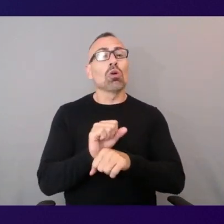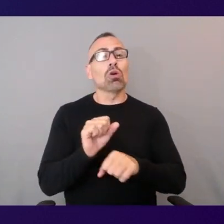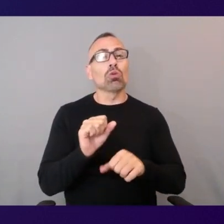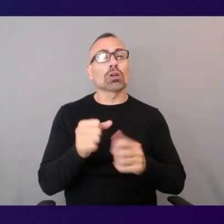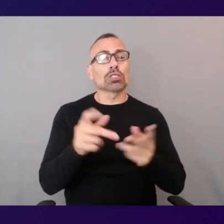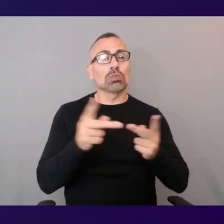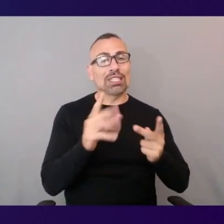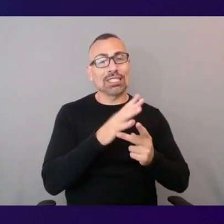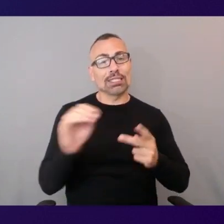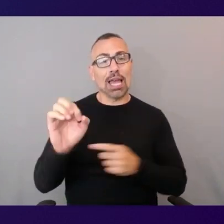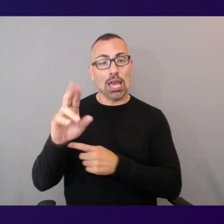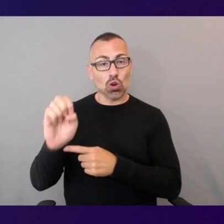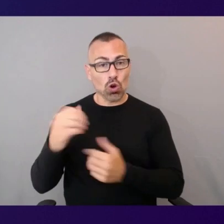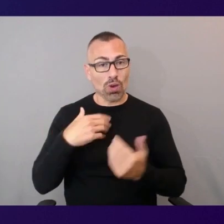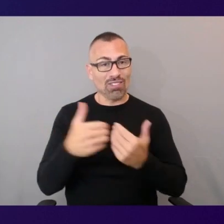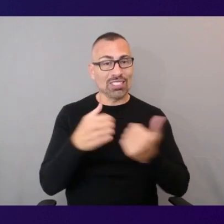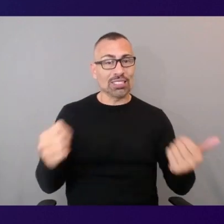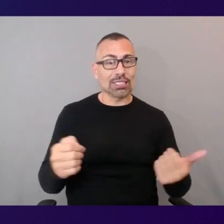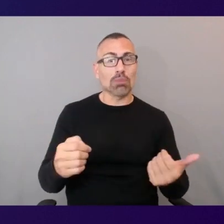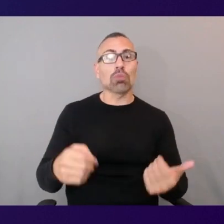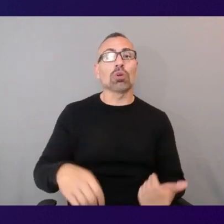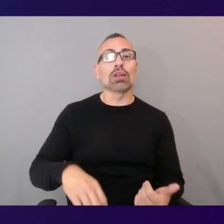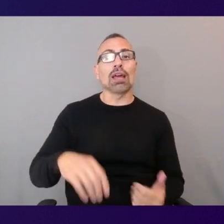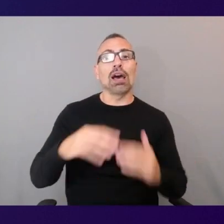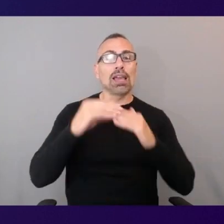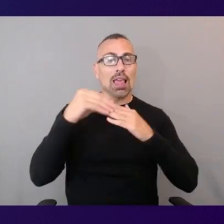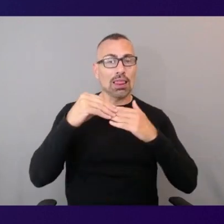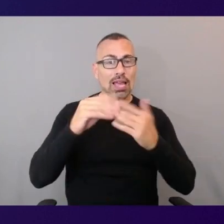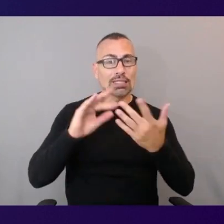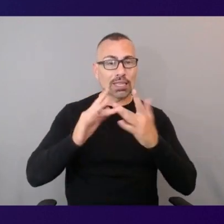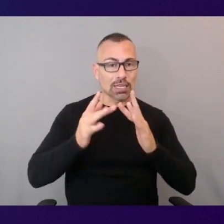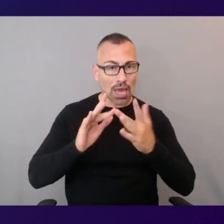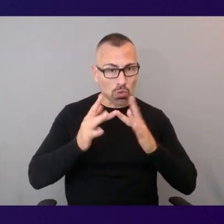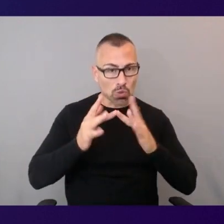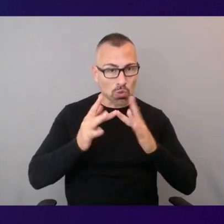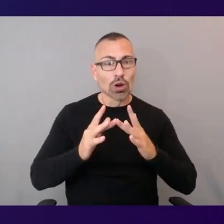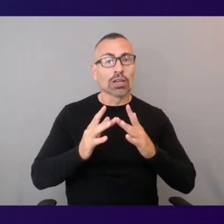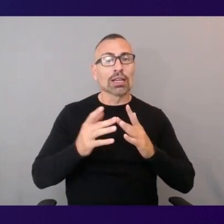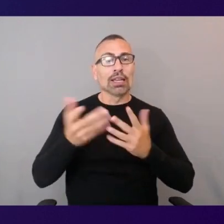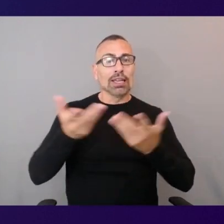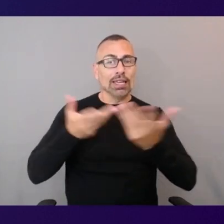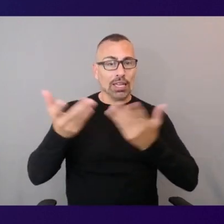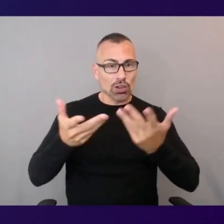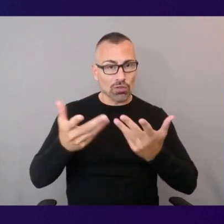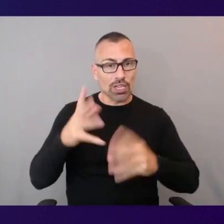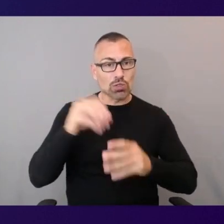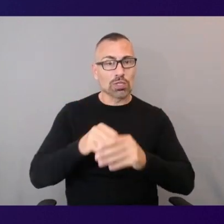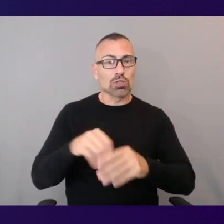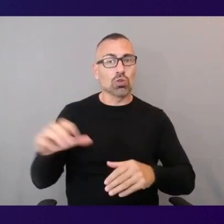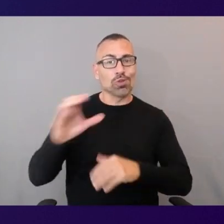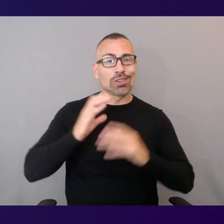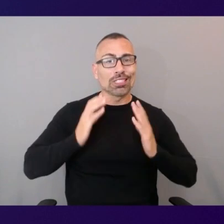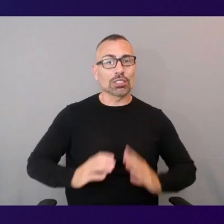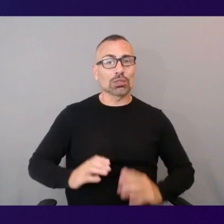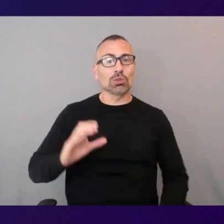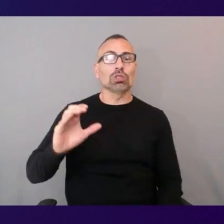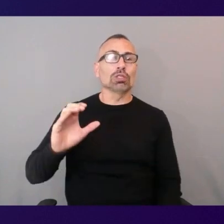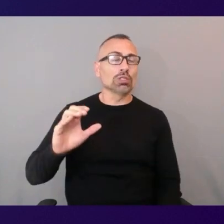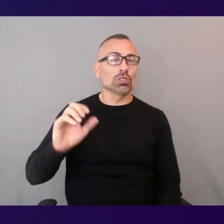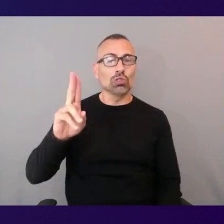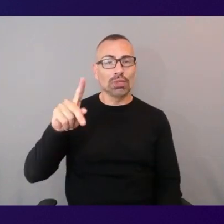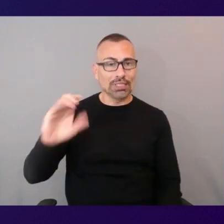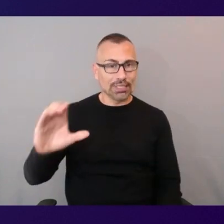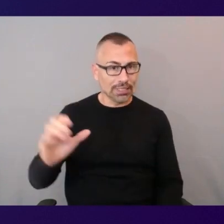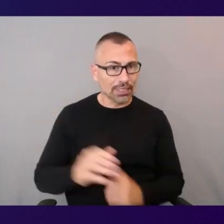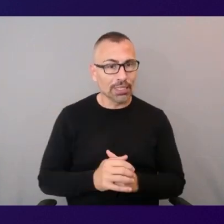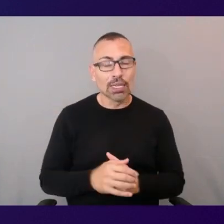Elastic Network interface that goes into a customer's VPC. You can configure that pretty much whatever way you want it to. If it's into an environment